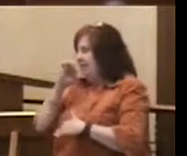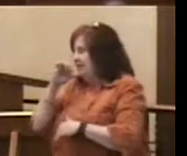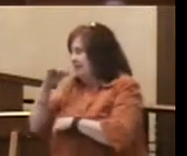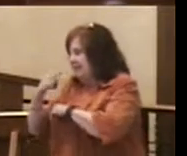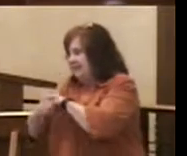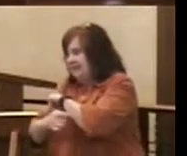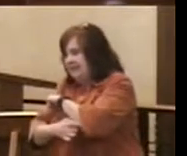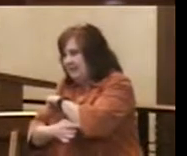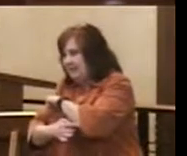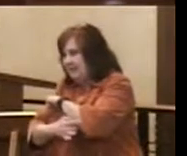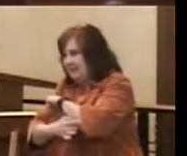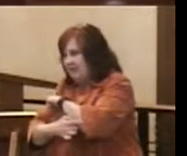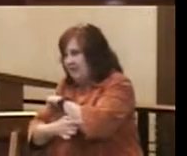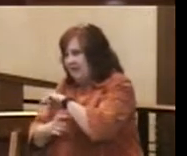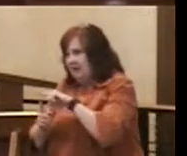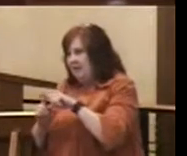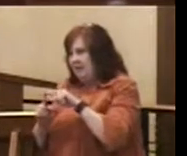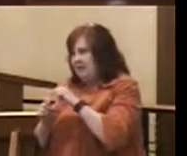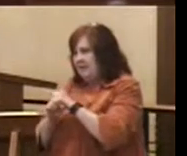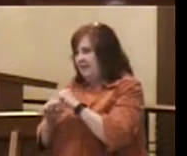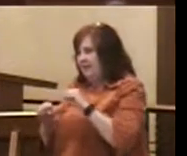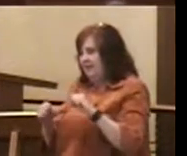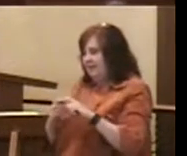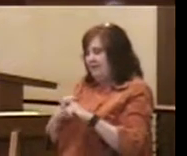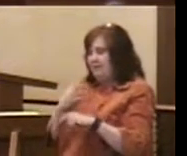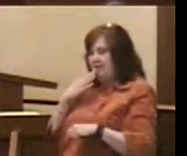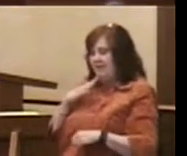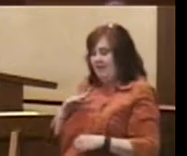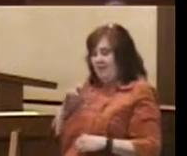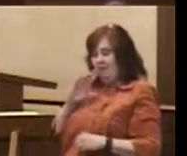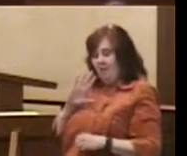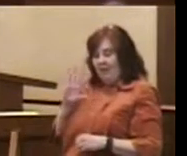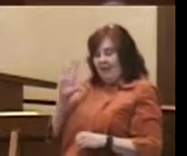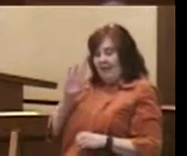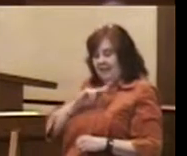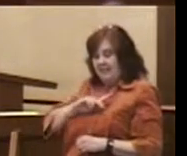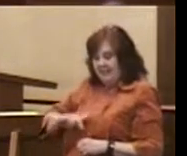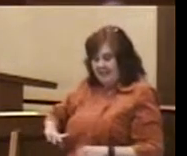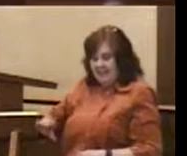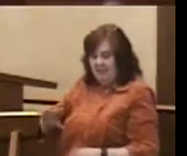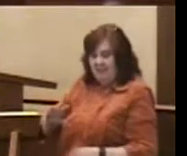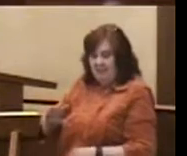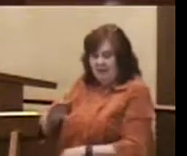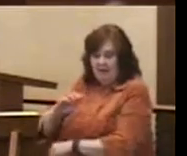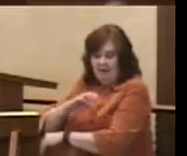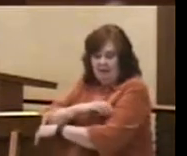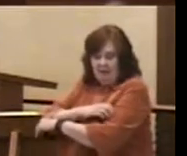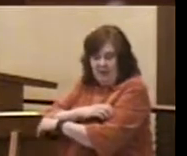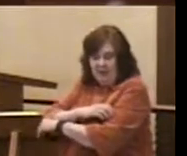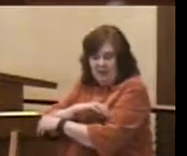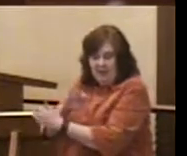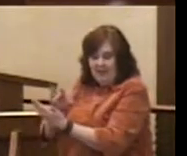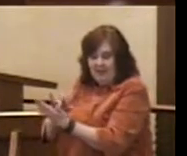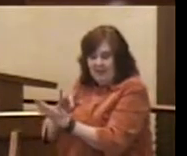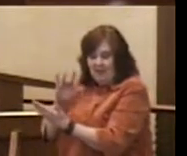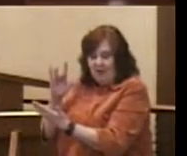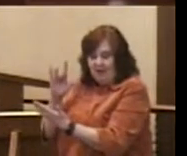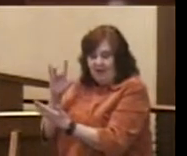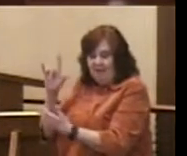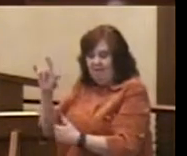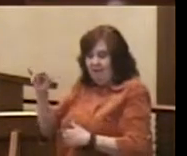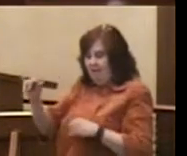as we forgive those who trespass against us. And lead us not into temptation, but deliver us from evil. For thine is the kingdom, and the power, and the